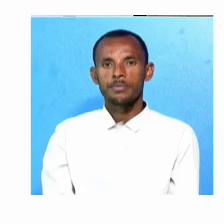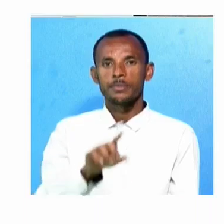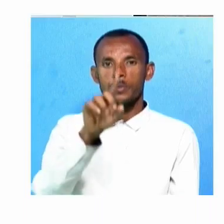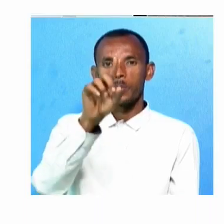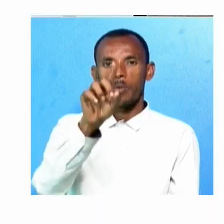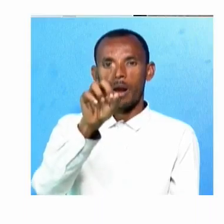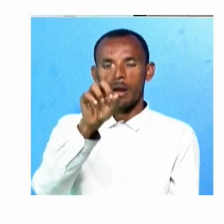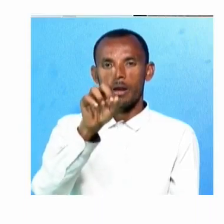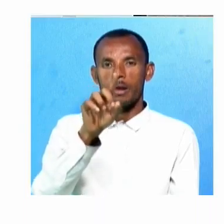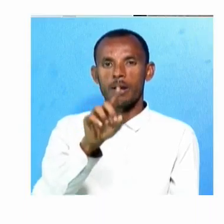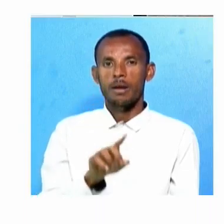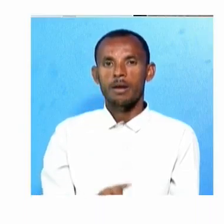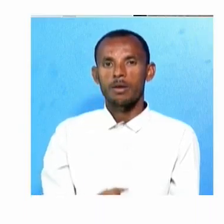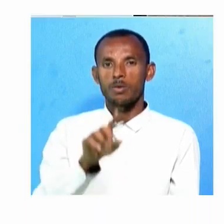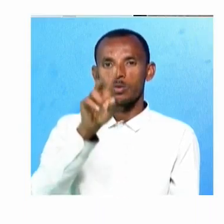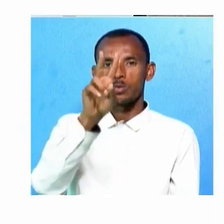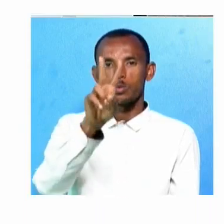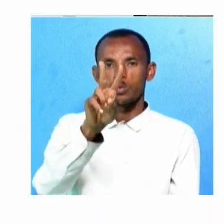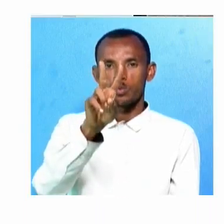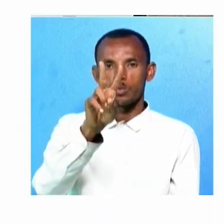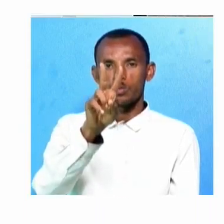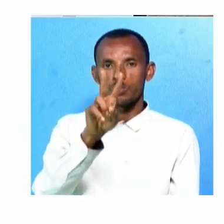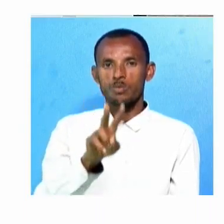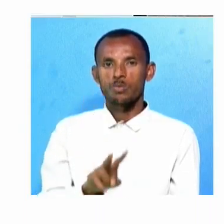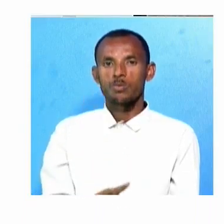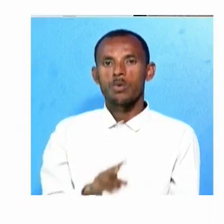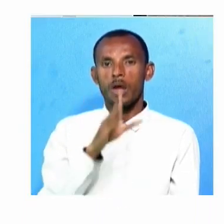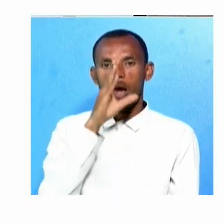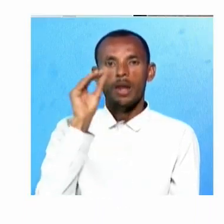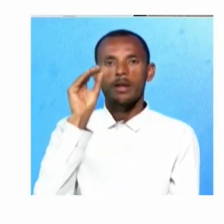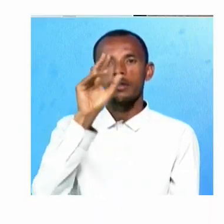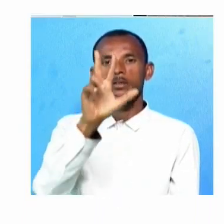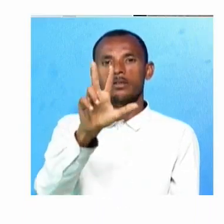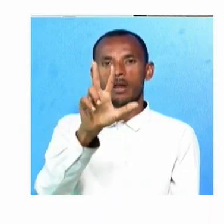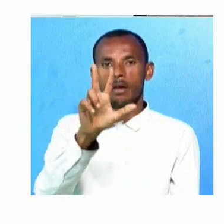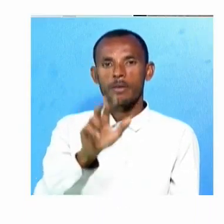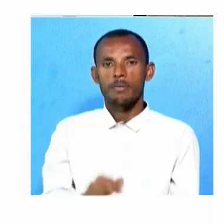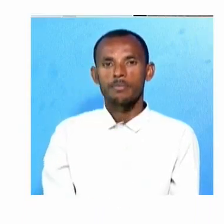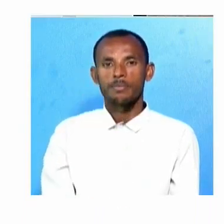1, 2, and 3.